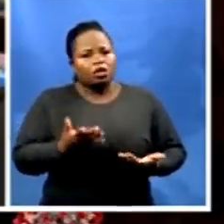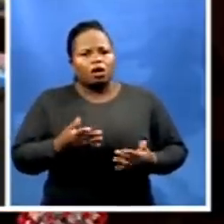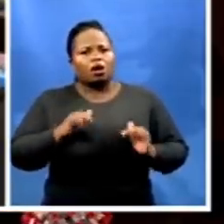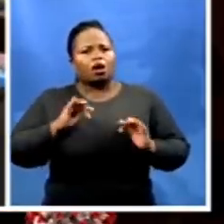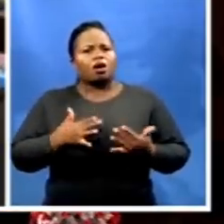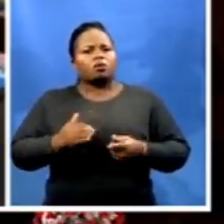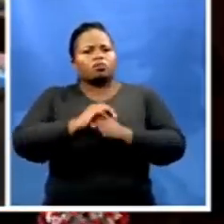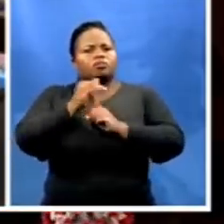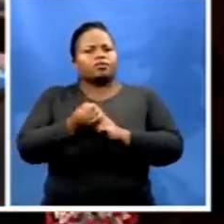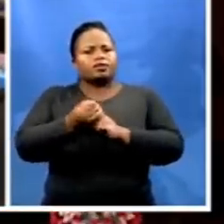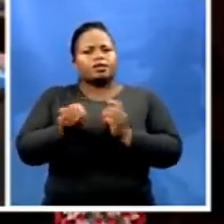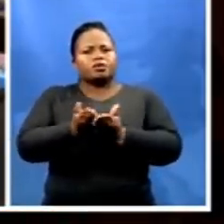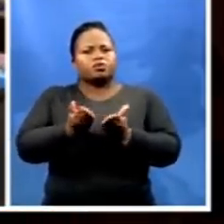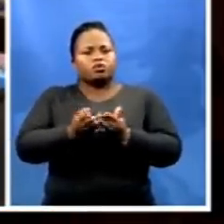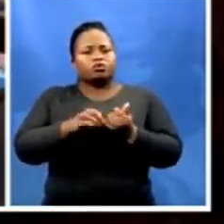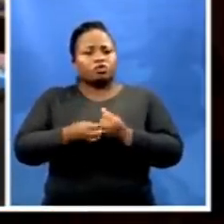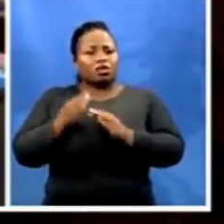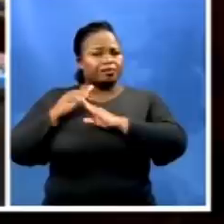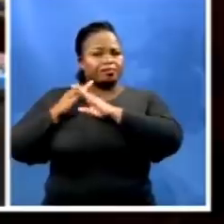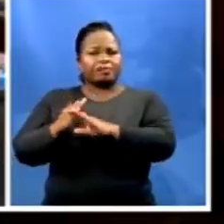equipment is stolen?